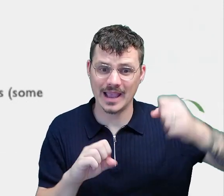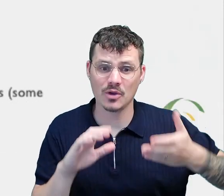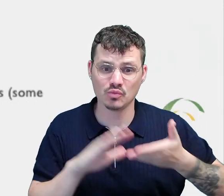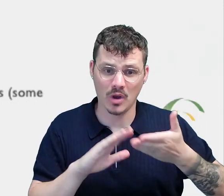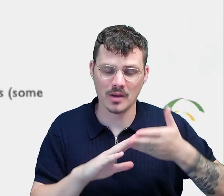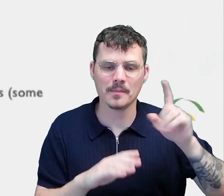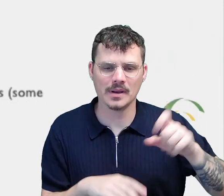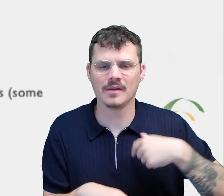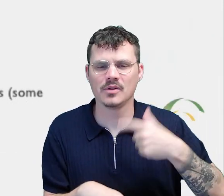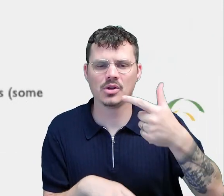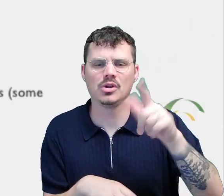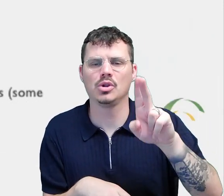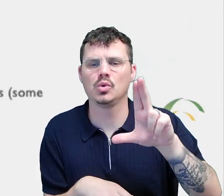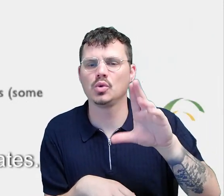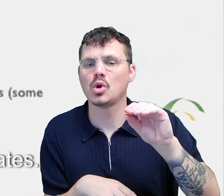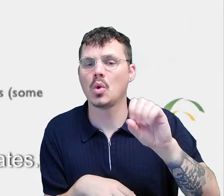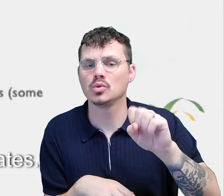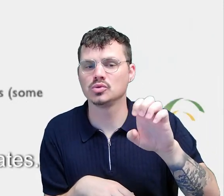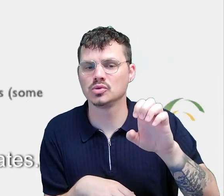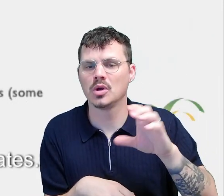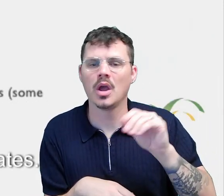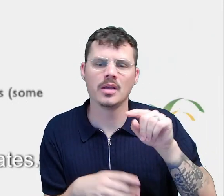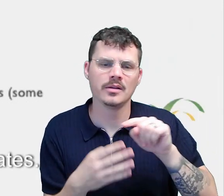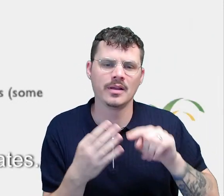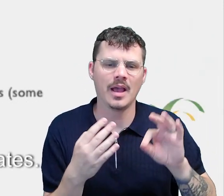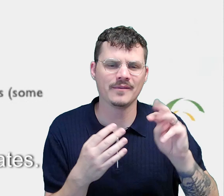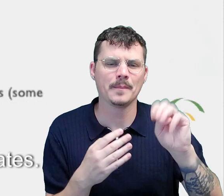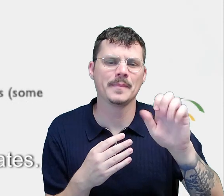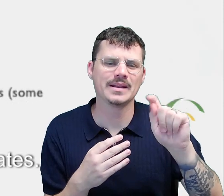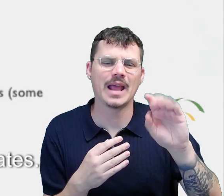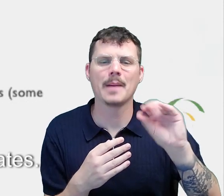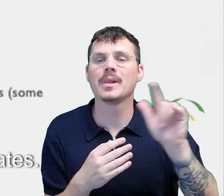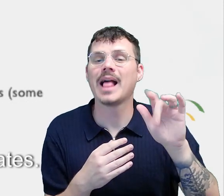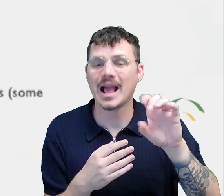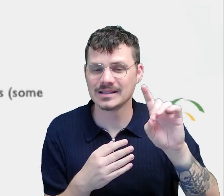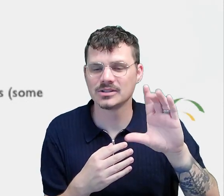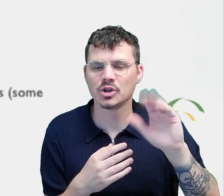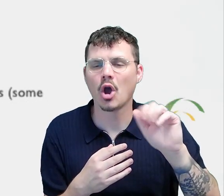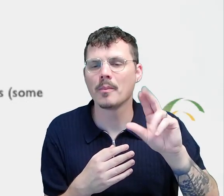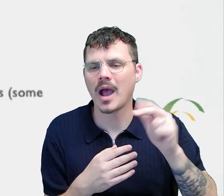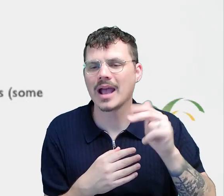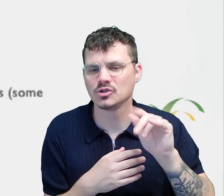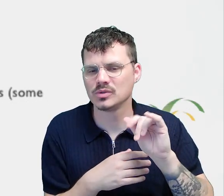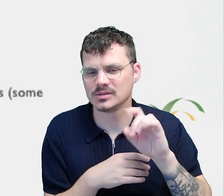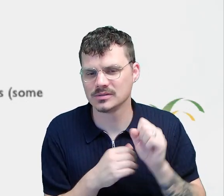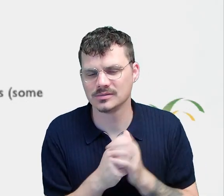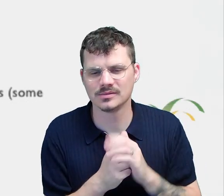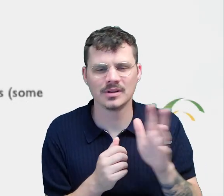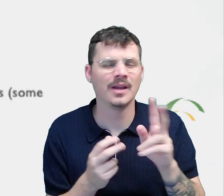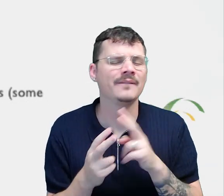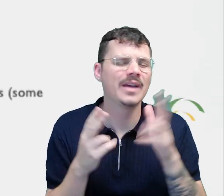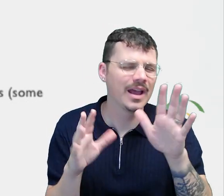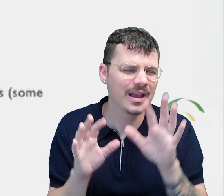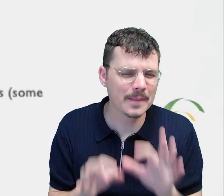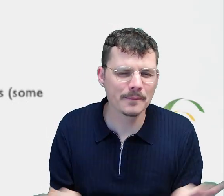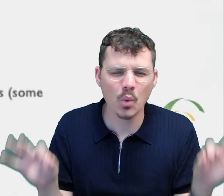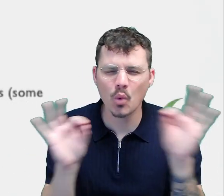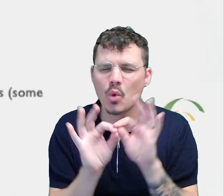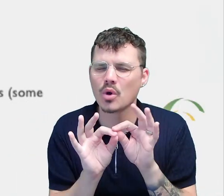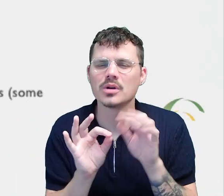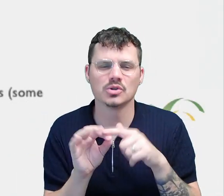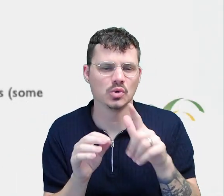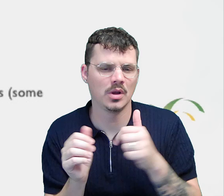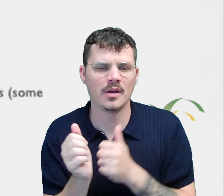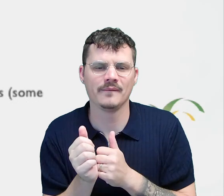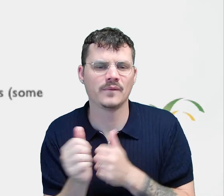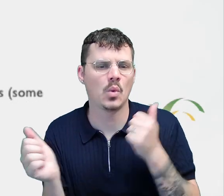is glucose and byproducts of metabolized carbohydrates. Very, very important to avoid